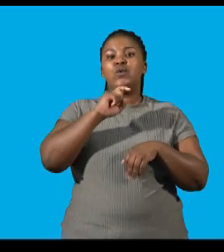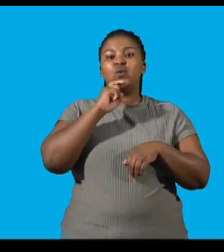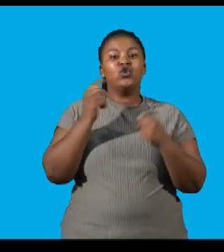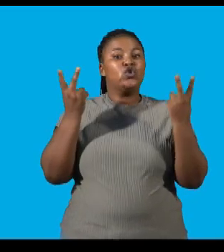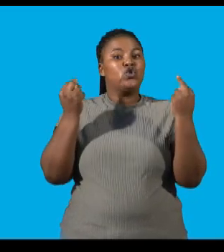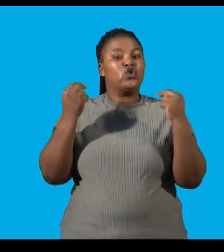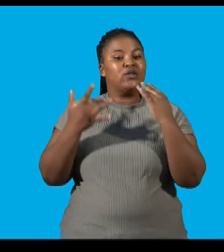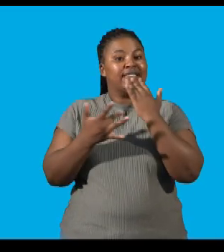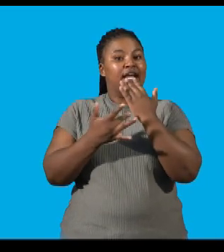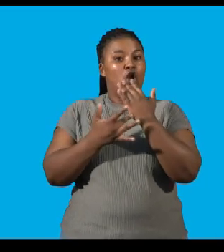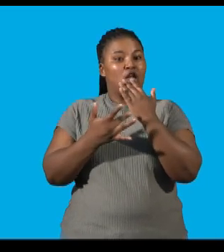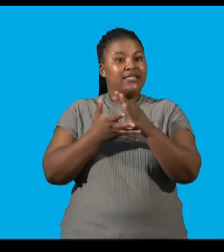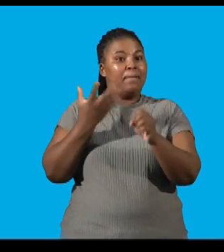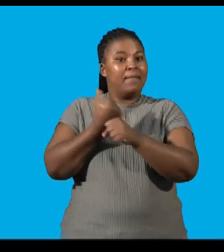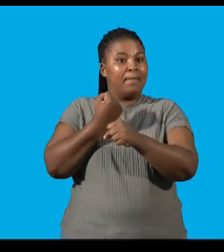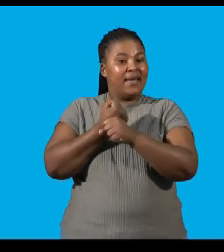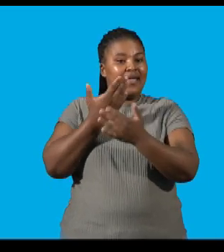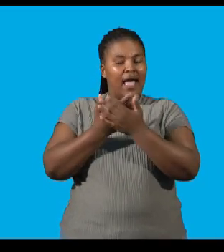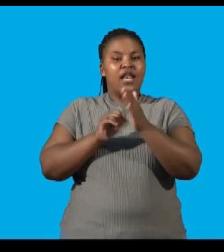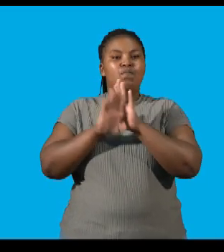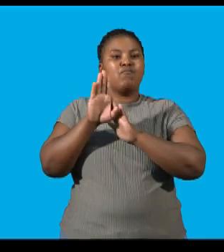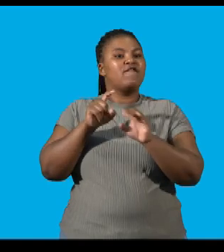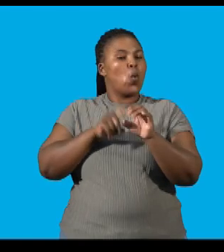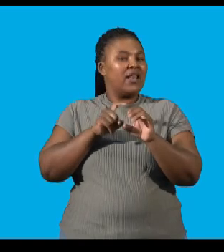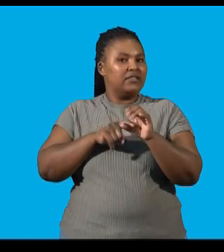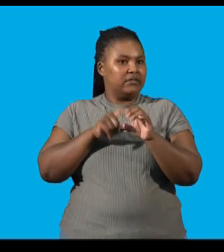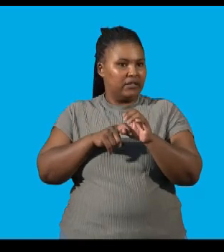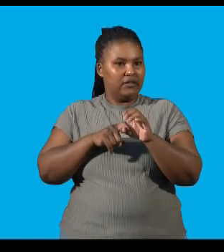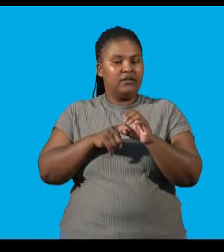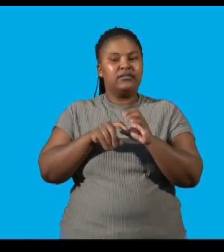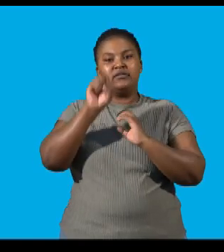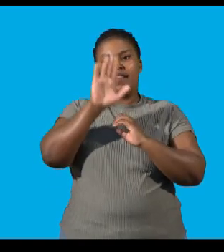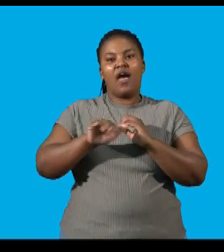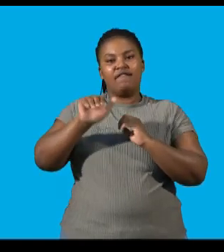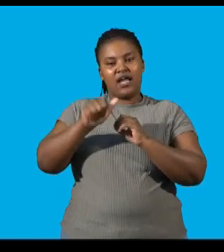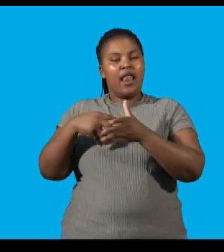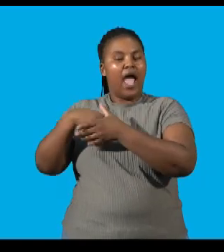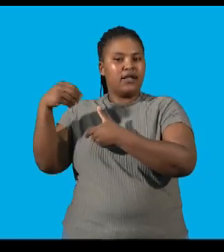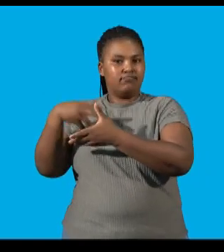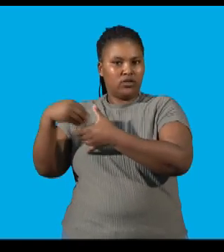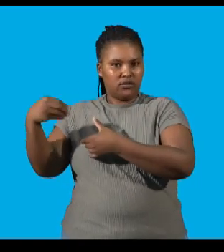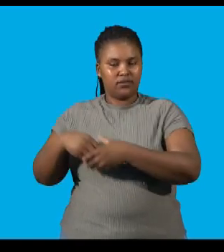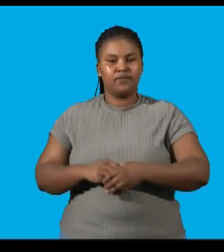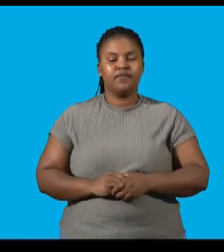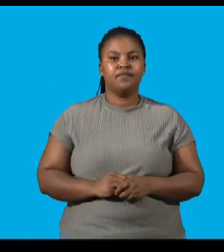new technologies in manufacturing may improve the quality of South African